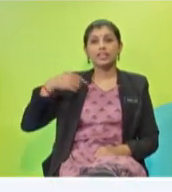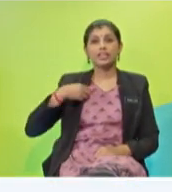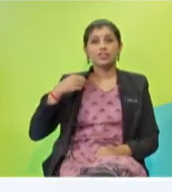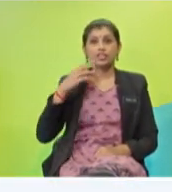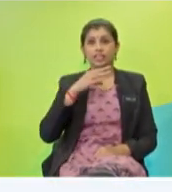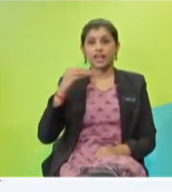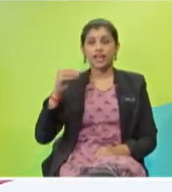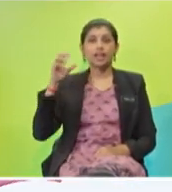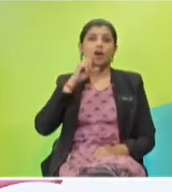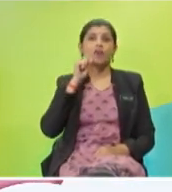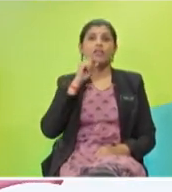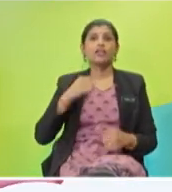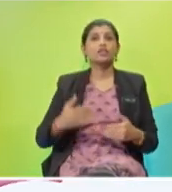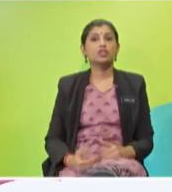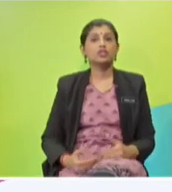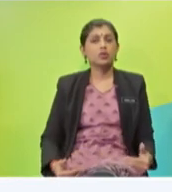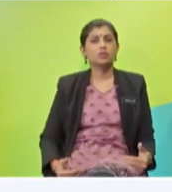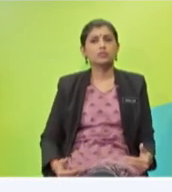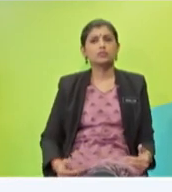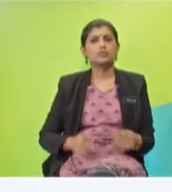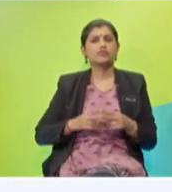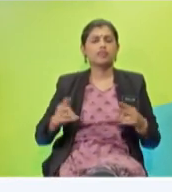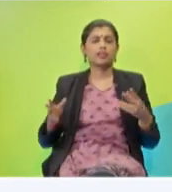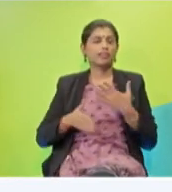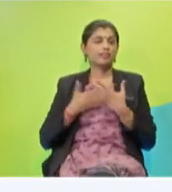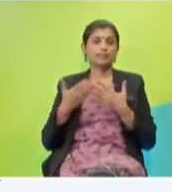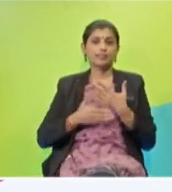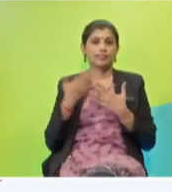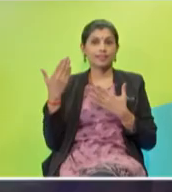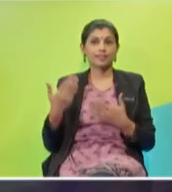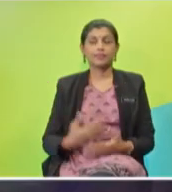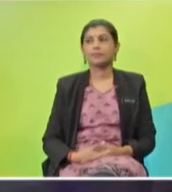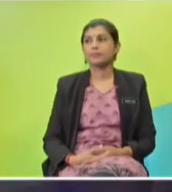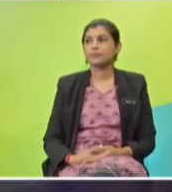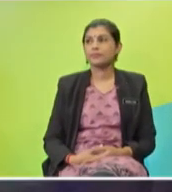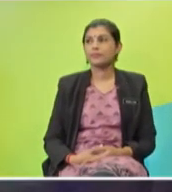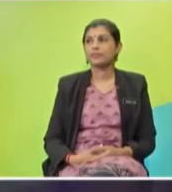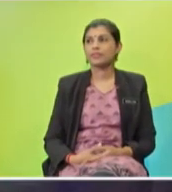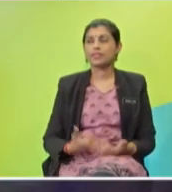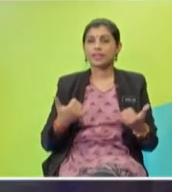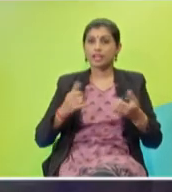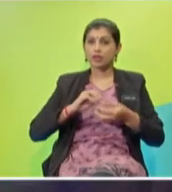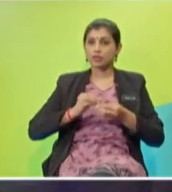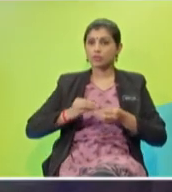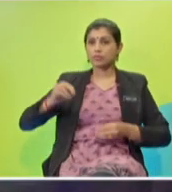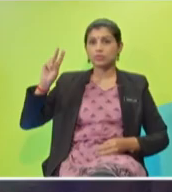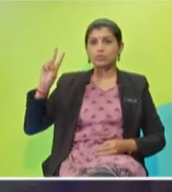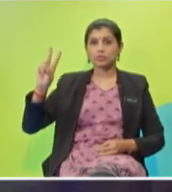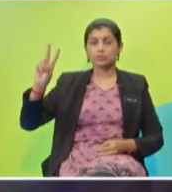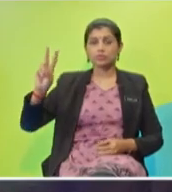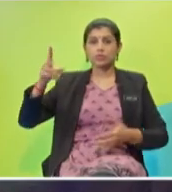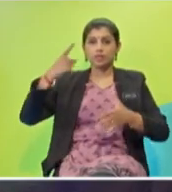Wow, that is so easy, teacher. Exactly. Okay. So let's try the next one. Sure. Okay, remember our formula just